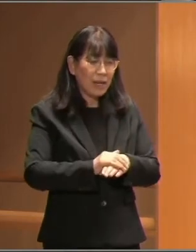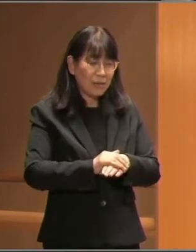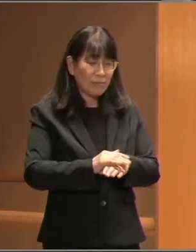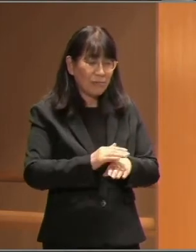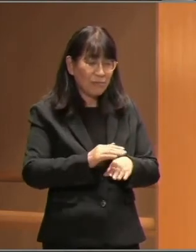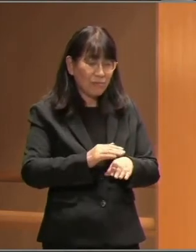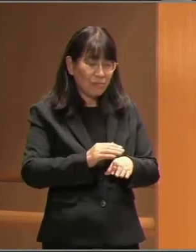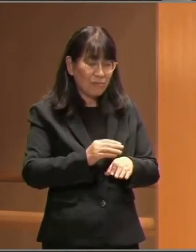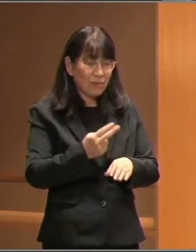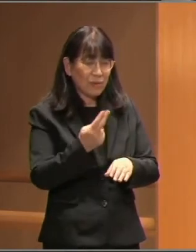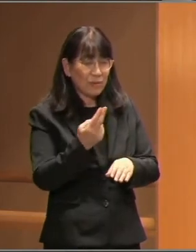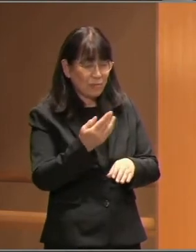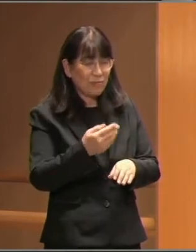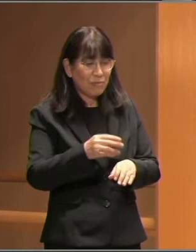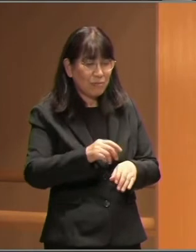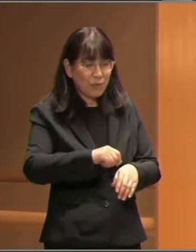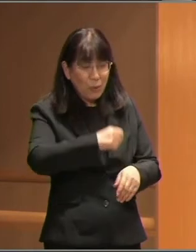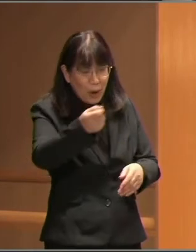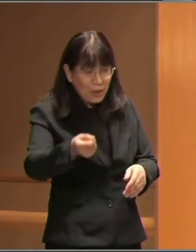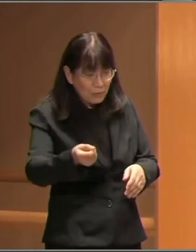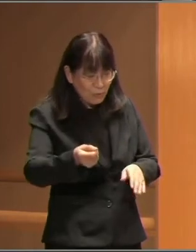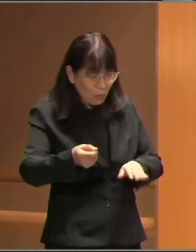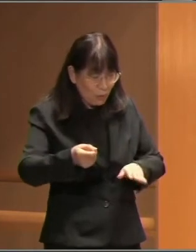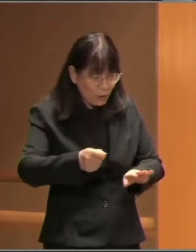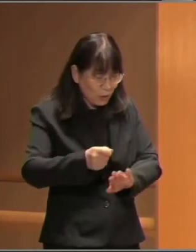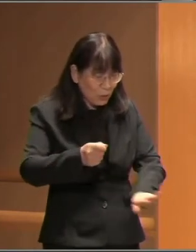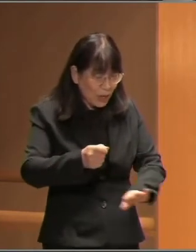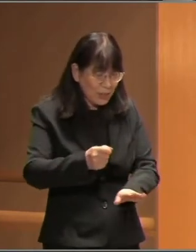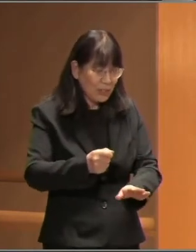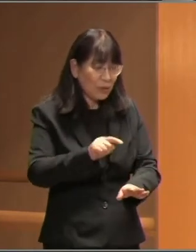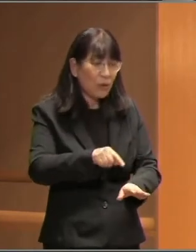And this is the floor of the trunk.